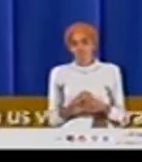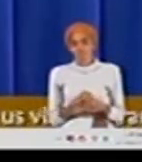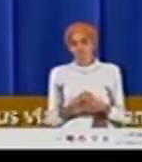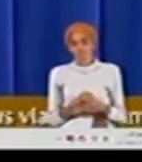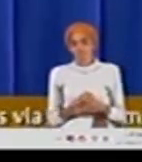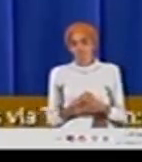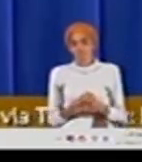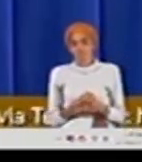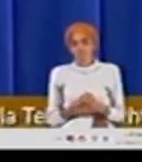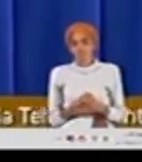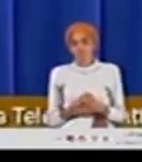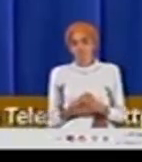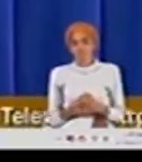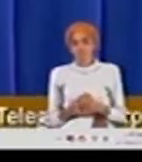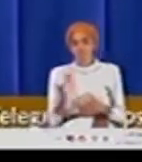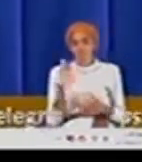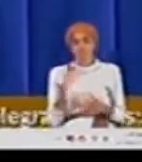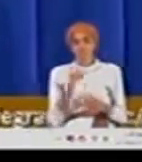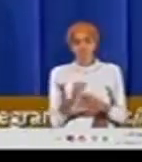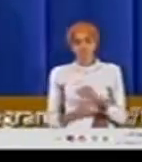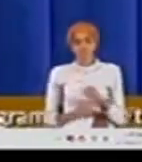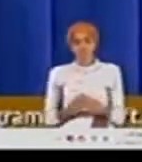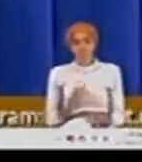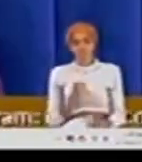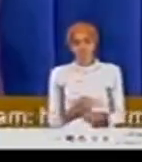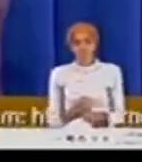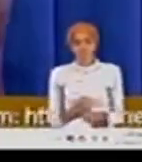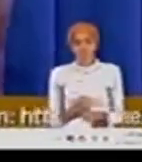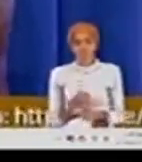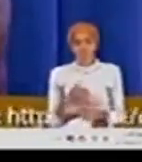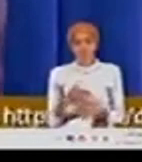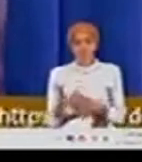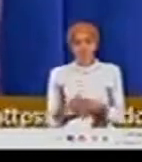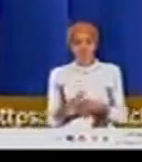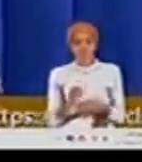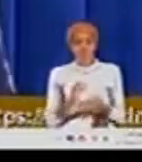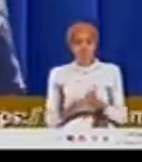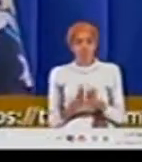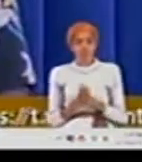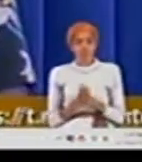um 5 years after my conversion that was